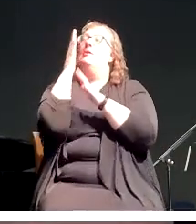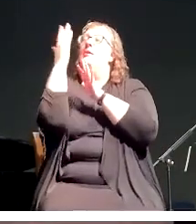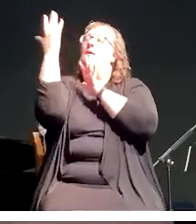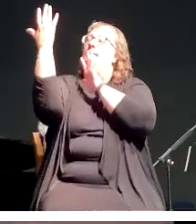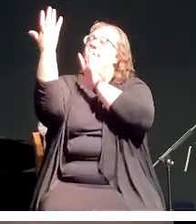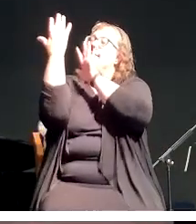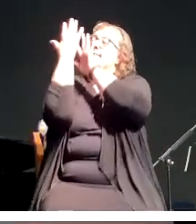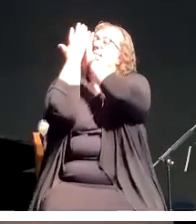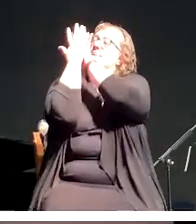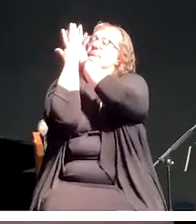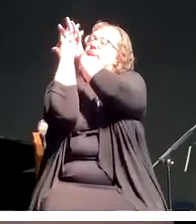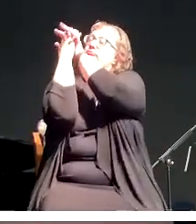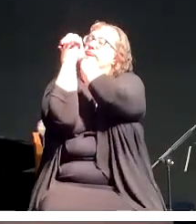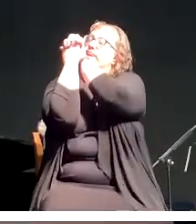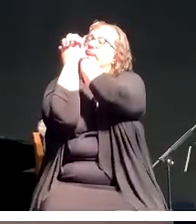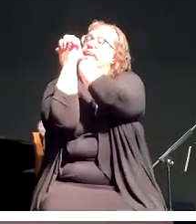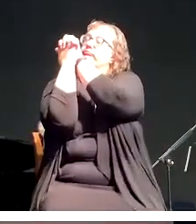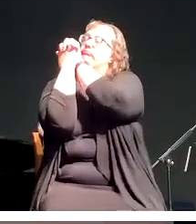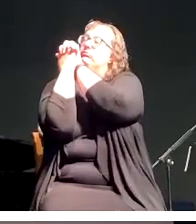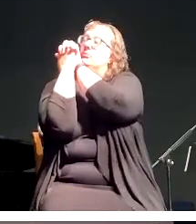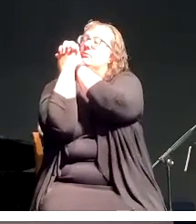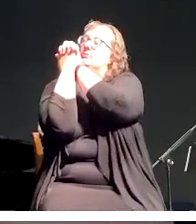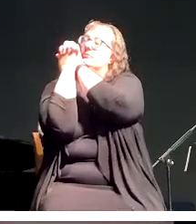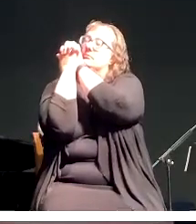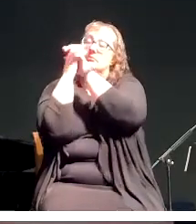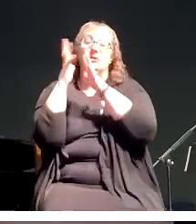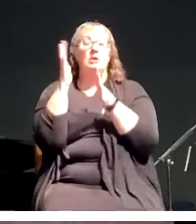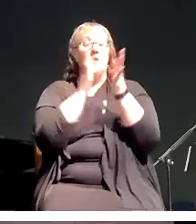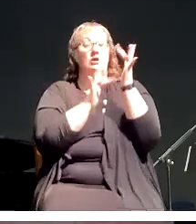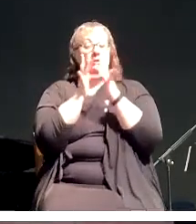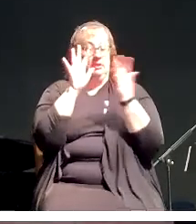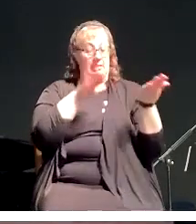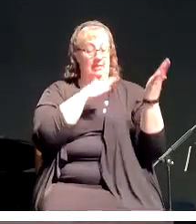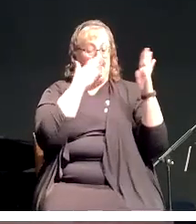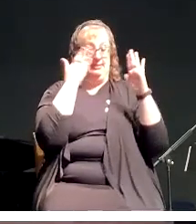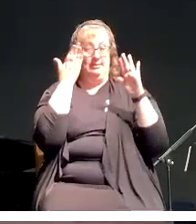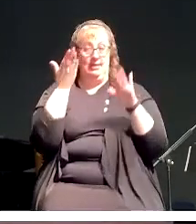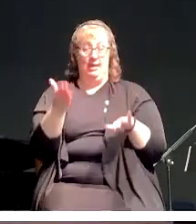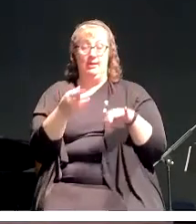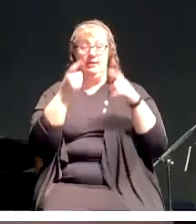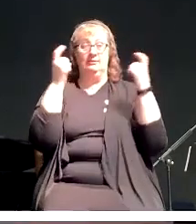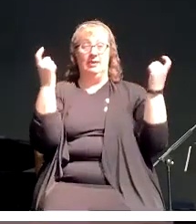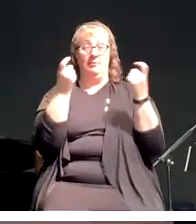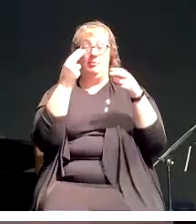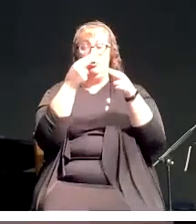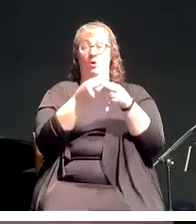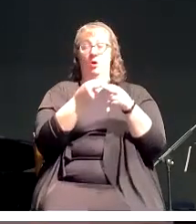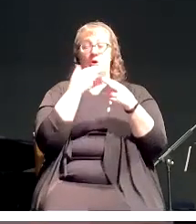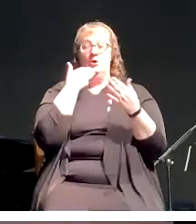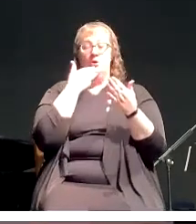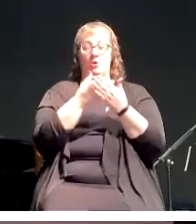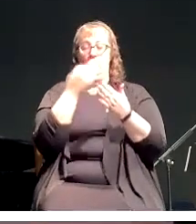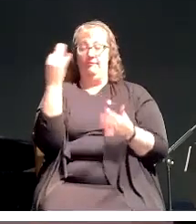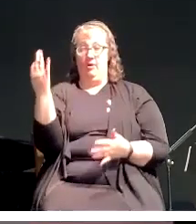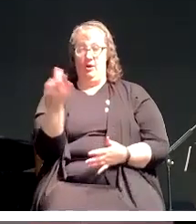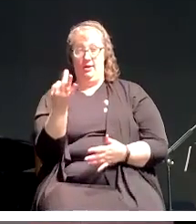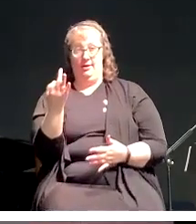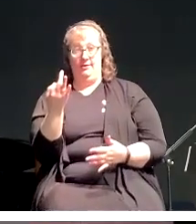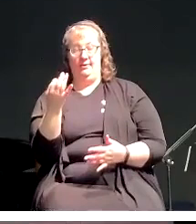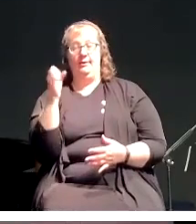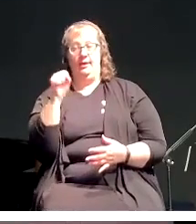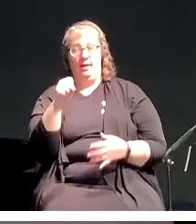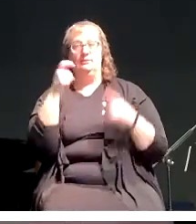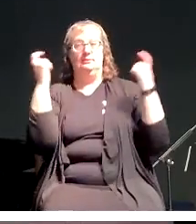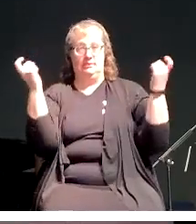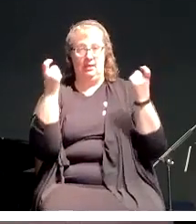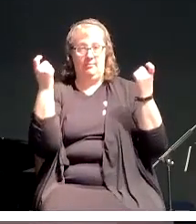one-on-one relationship with God again. But Jesus' death is actually celebrated in what we call Good Friday. And yes, it's